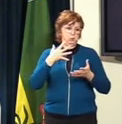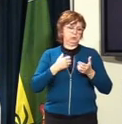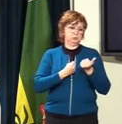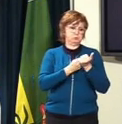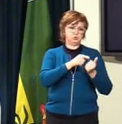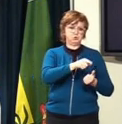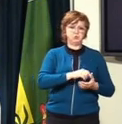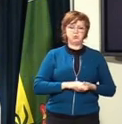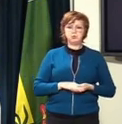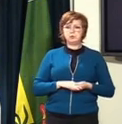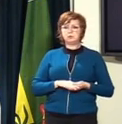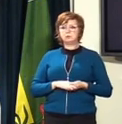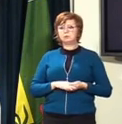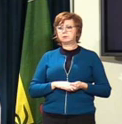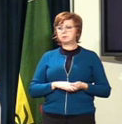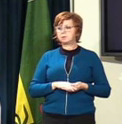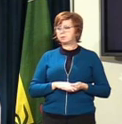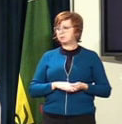efforts.